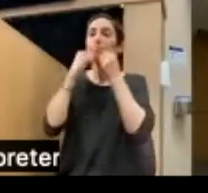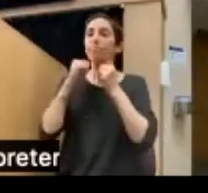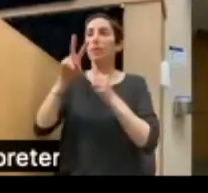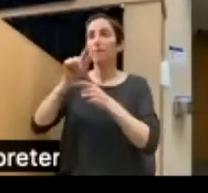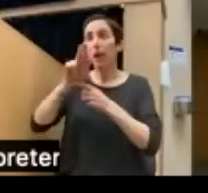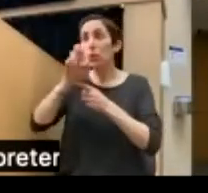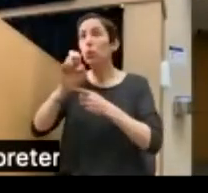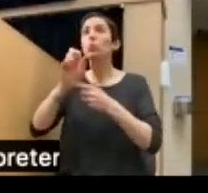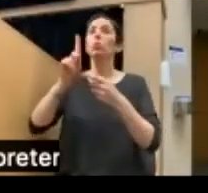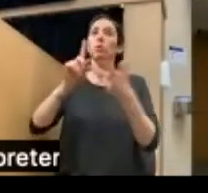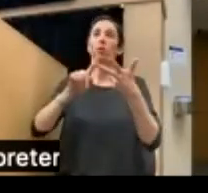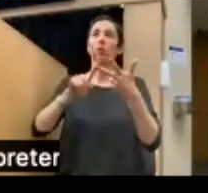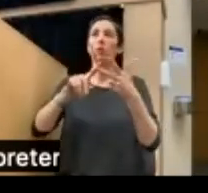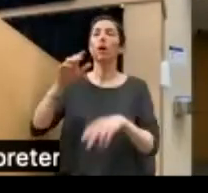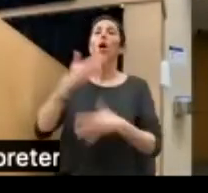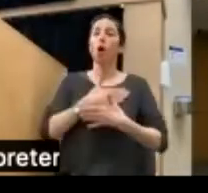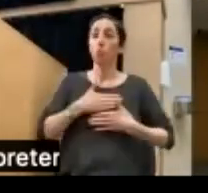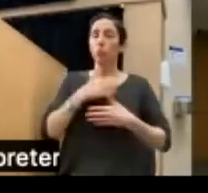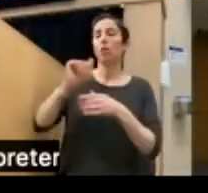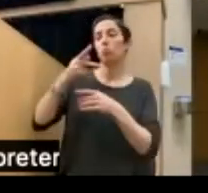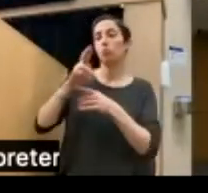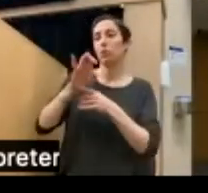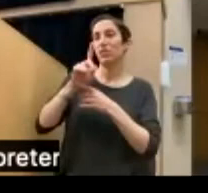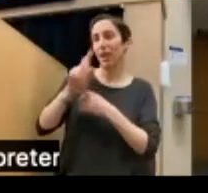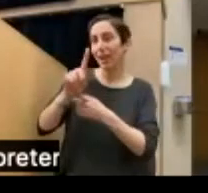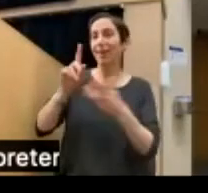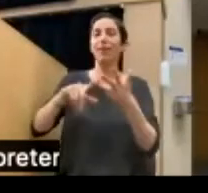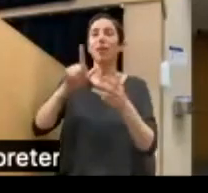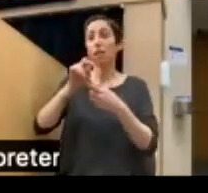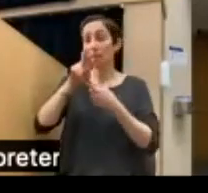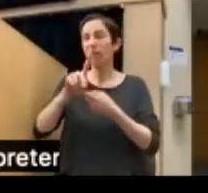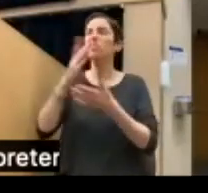or appreciated or loved.